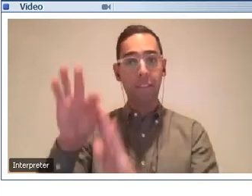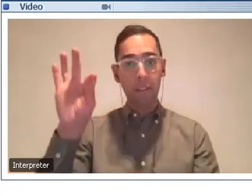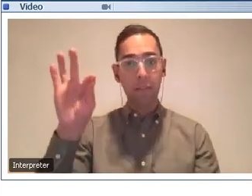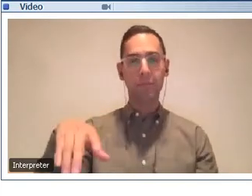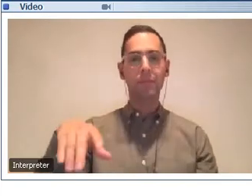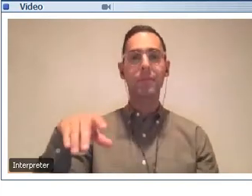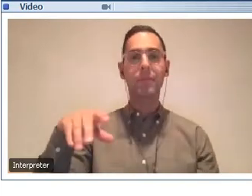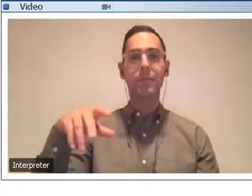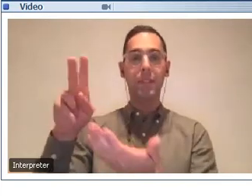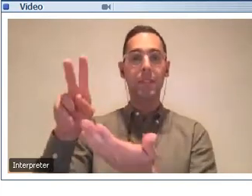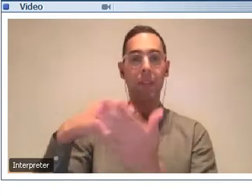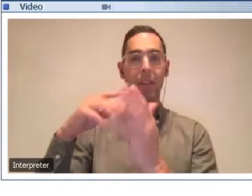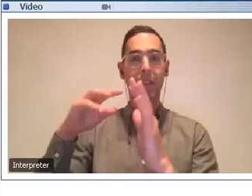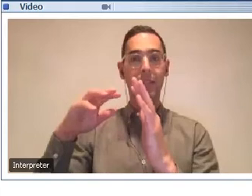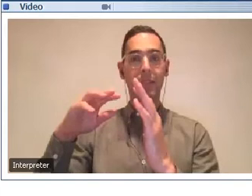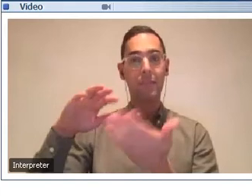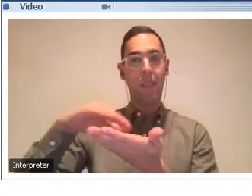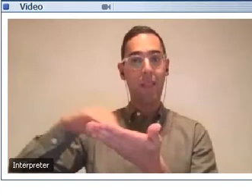security and opportunity.